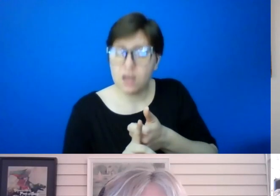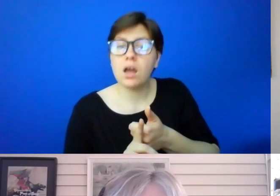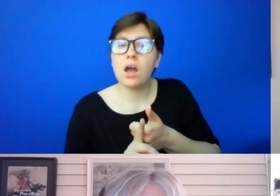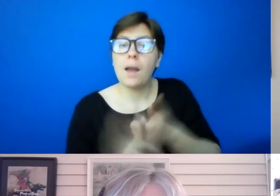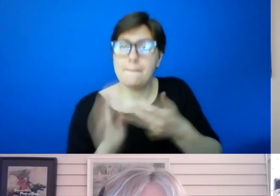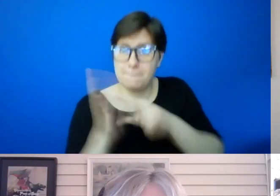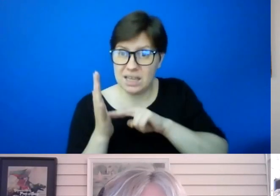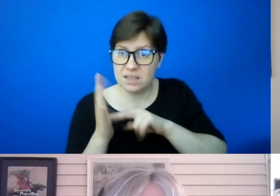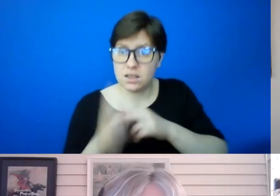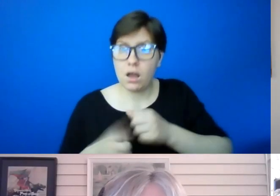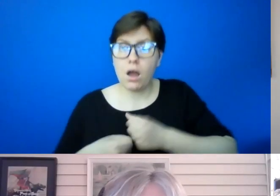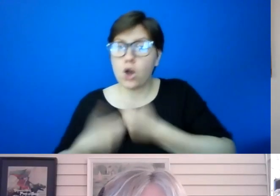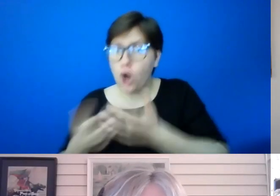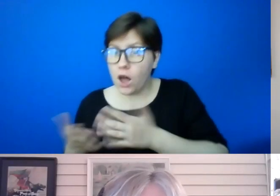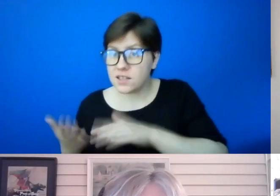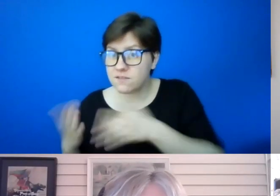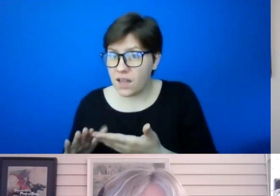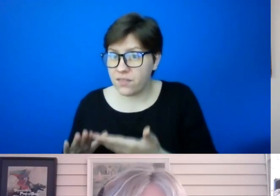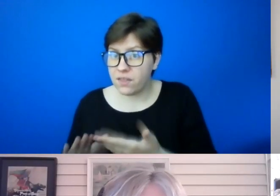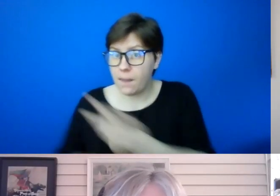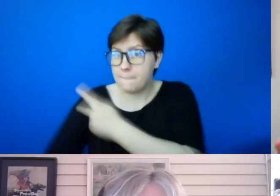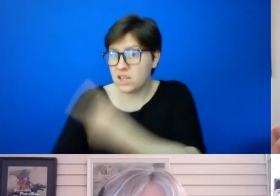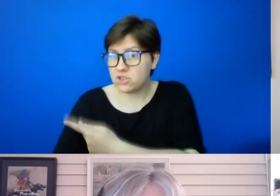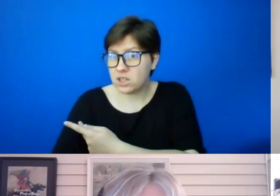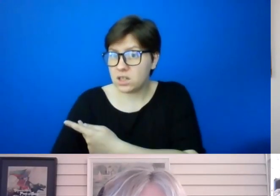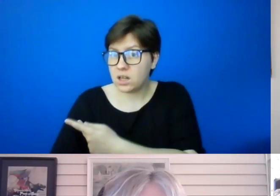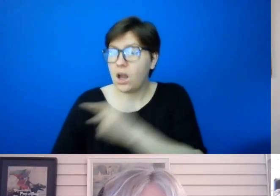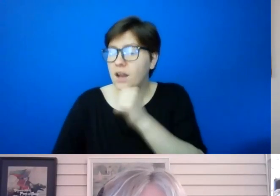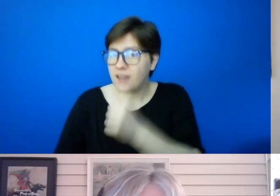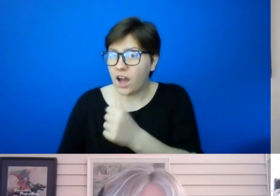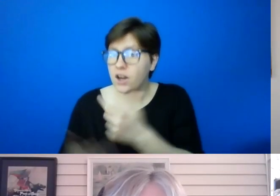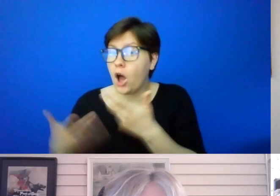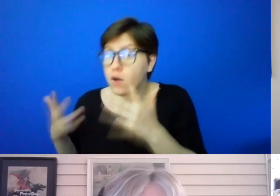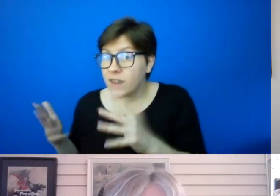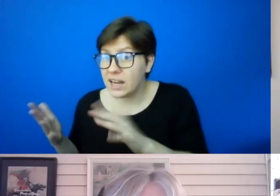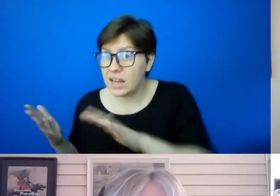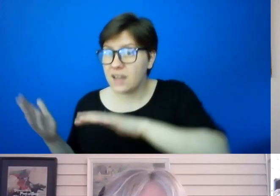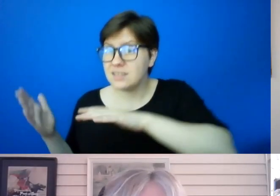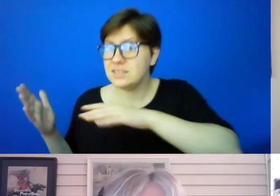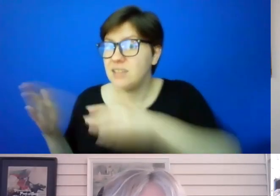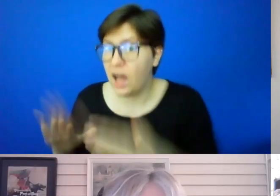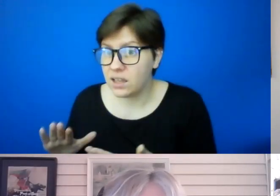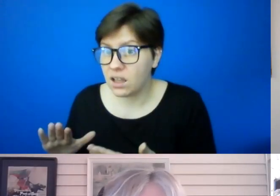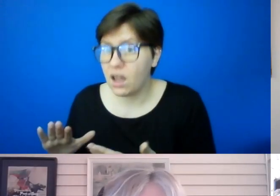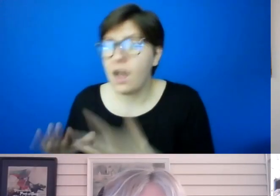death, when it's a patient that's not already dying, and when we think it's